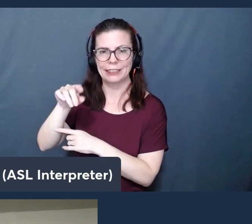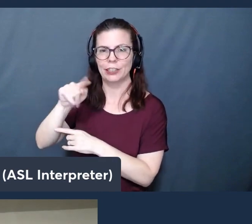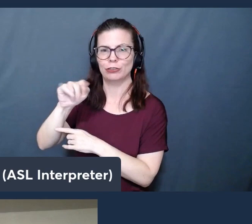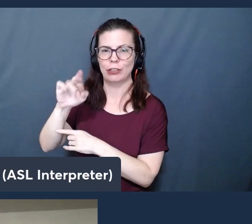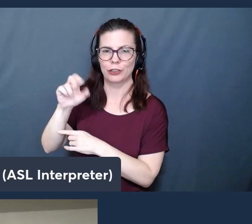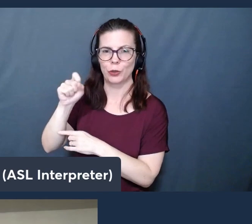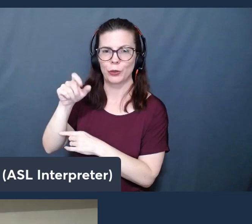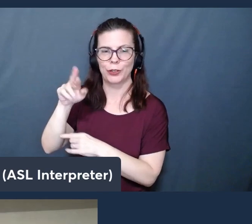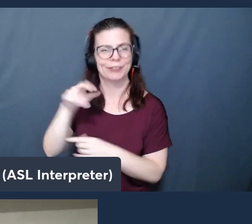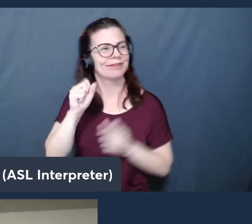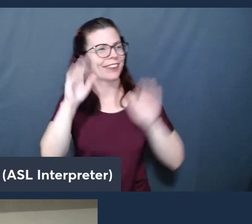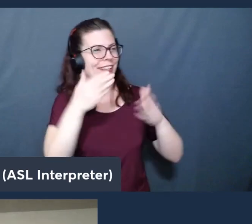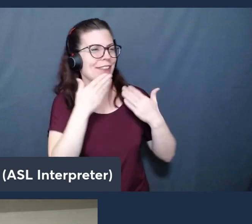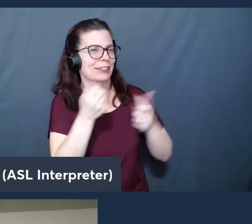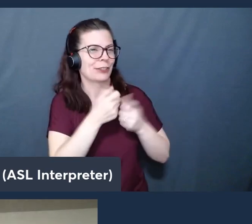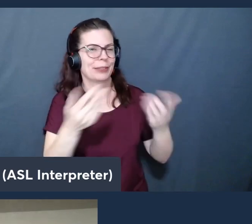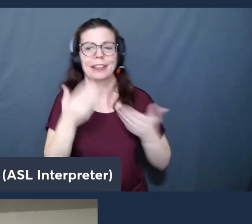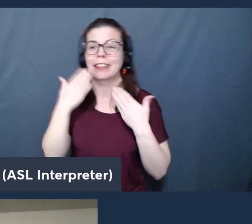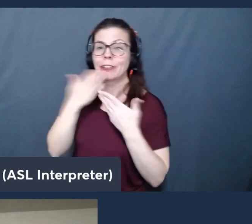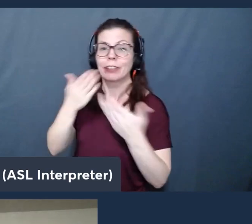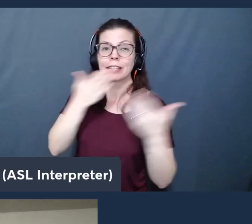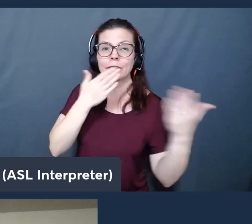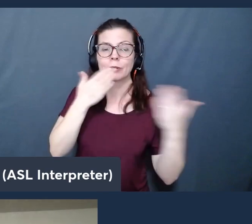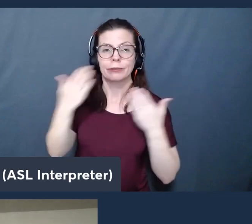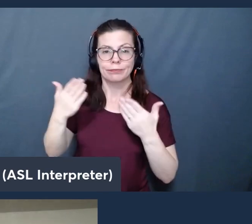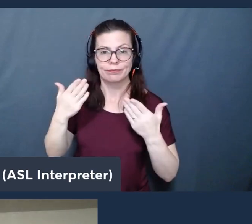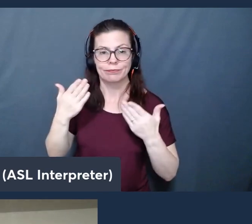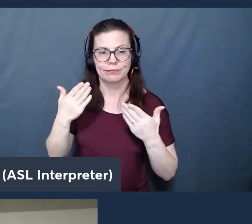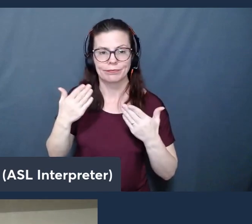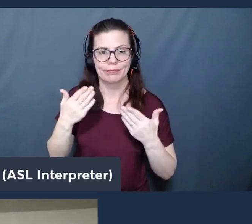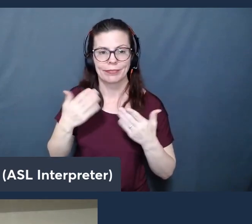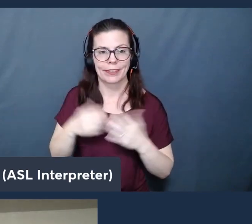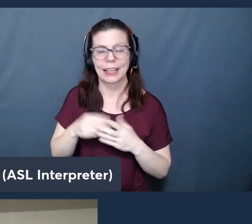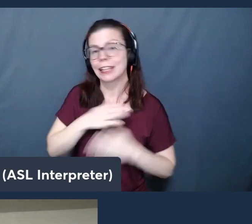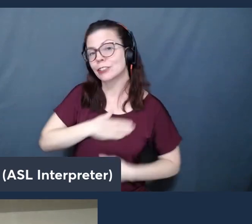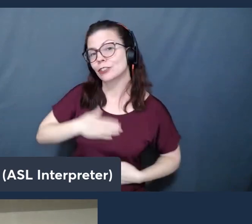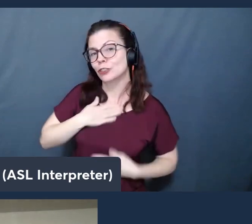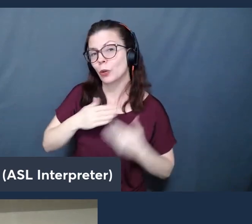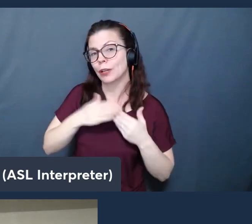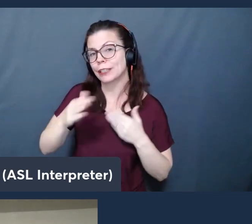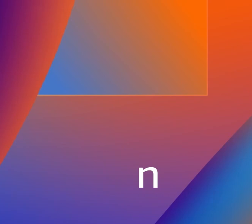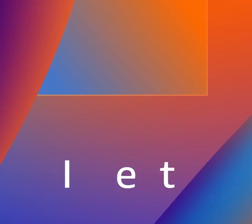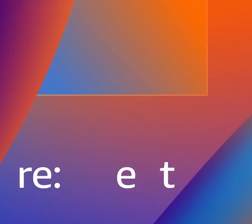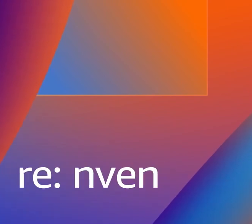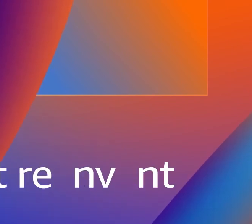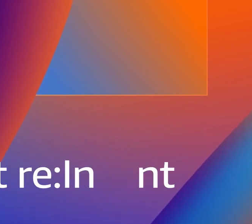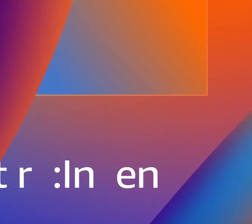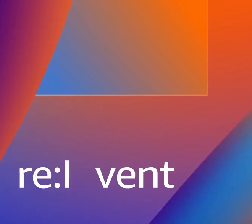much. VPC. Thank you all. Thank you all. Thank you very much, and enjoy the rest of your evening.